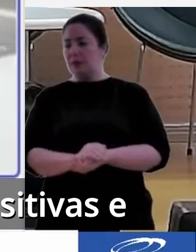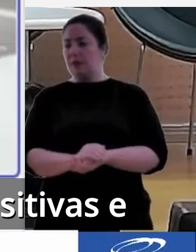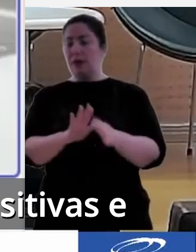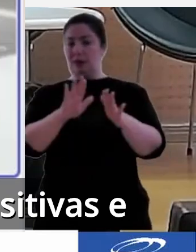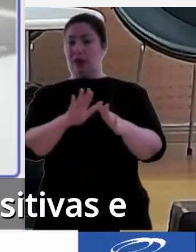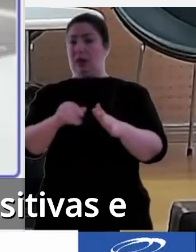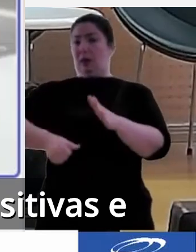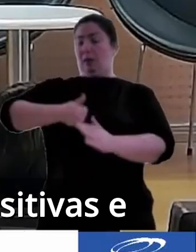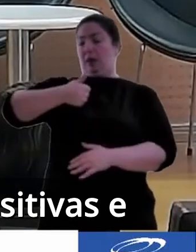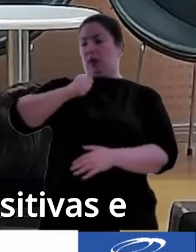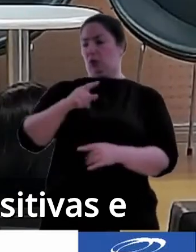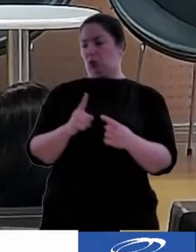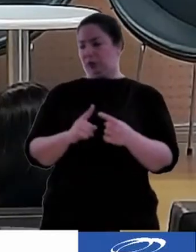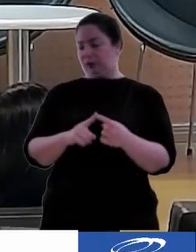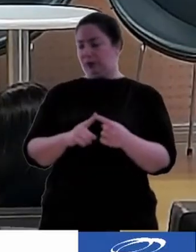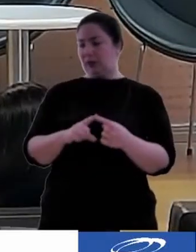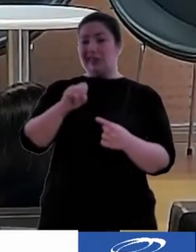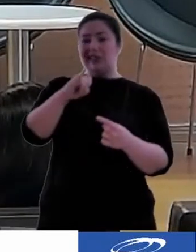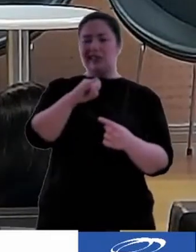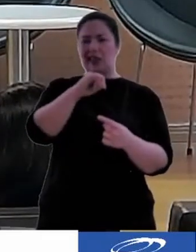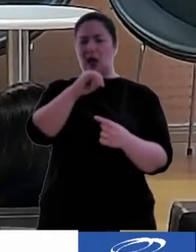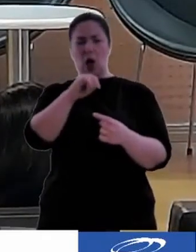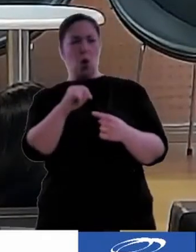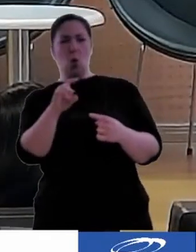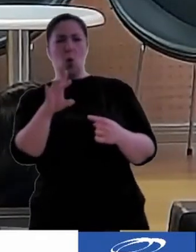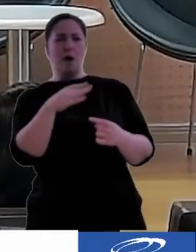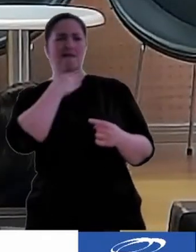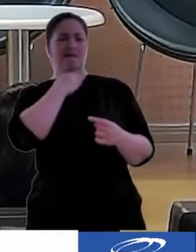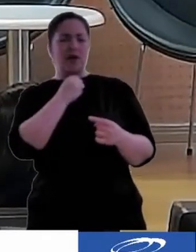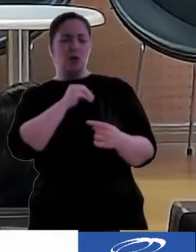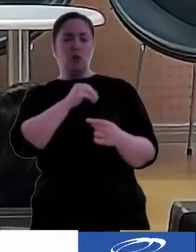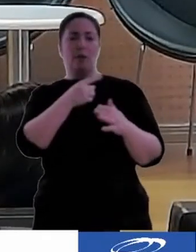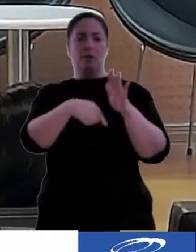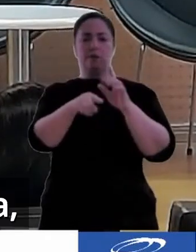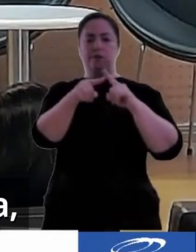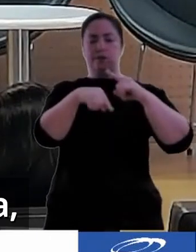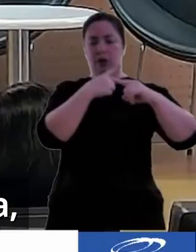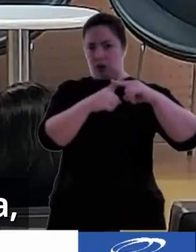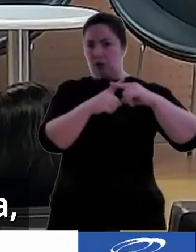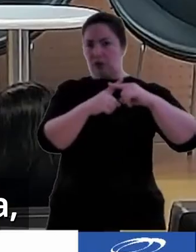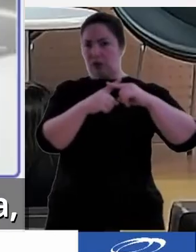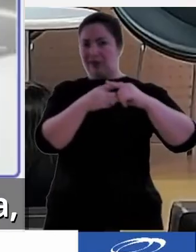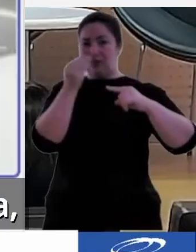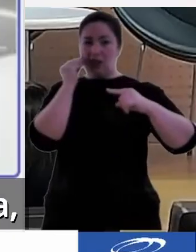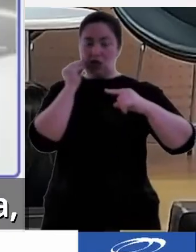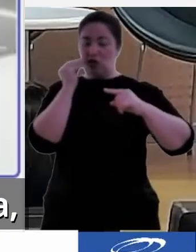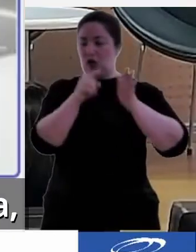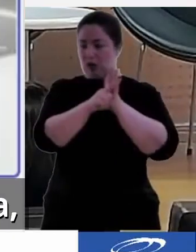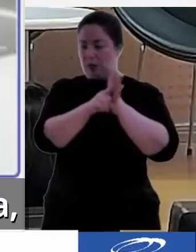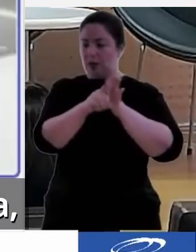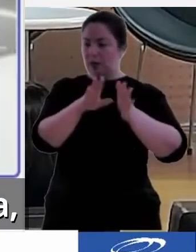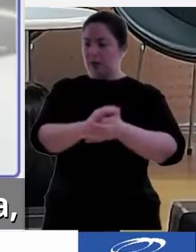your cultures are not positive and you have a case that you believe is infected for